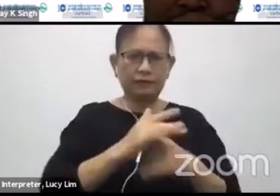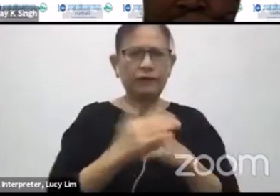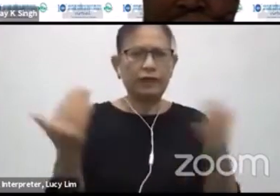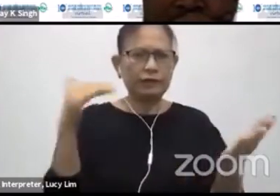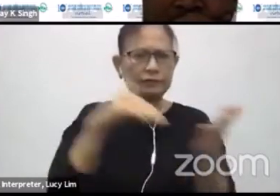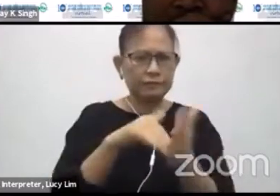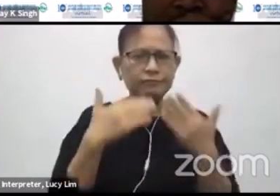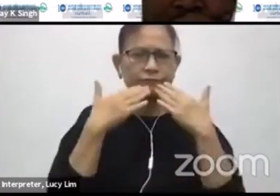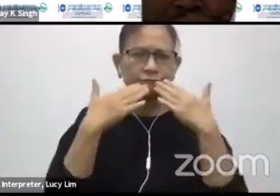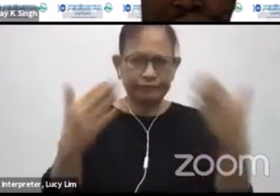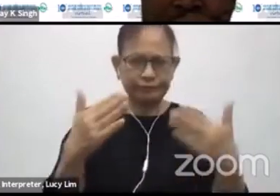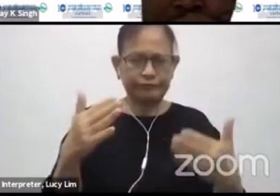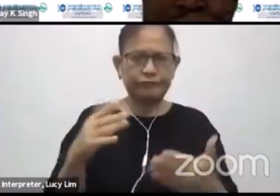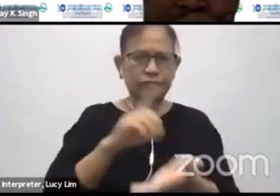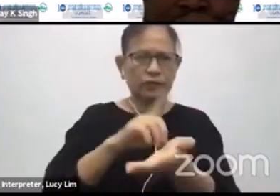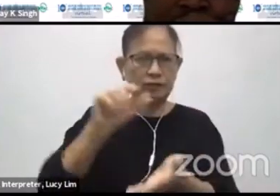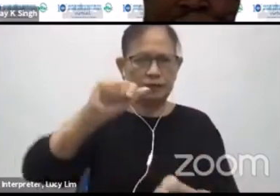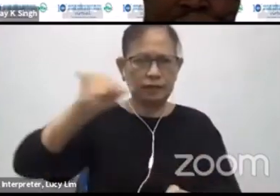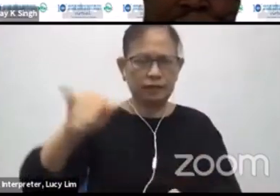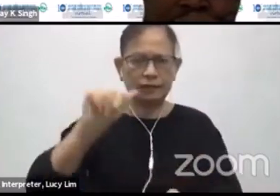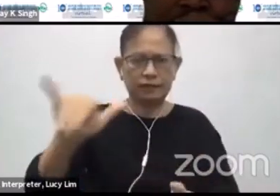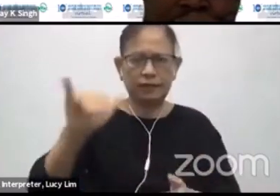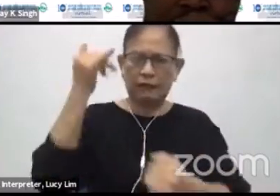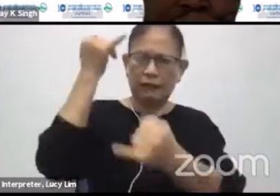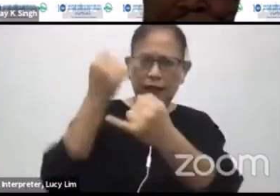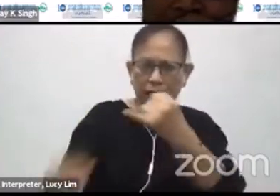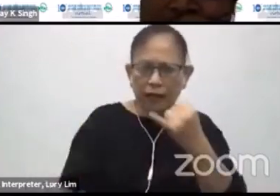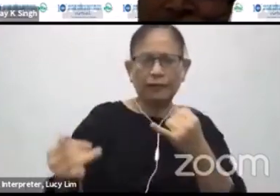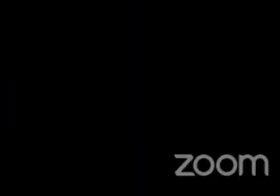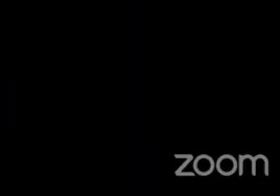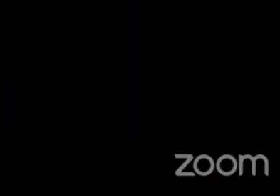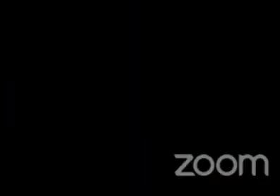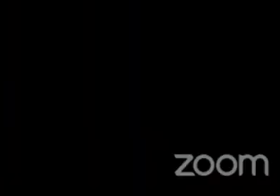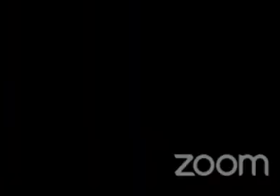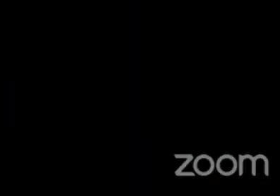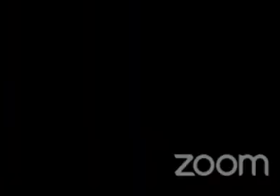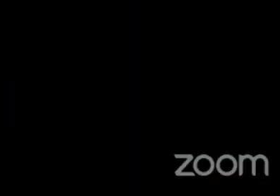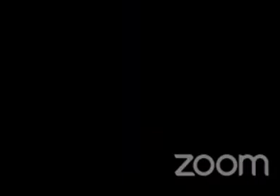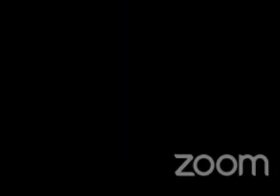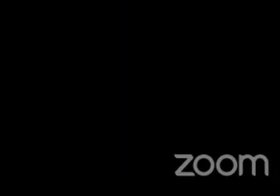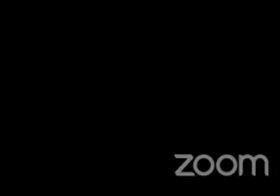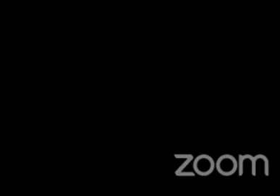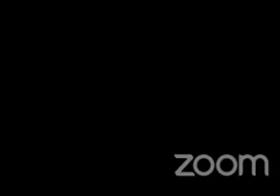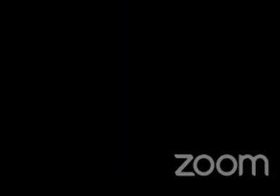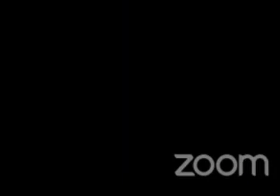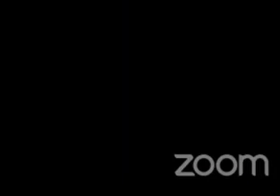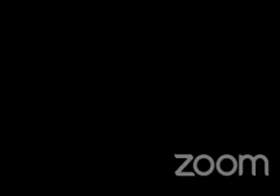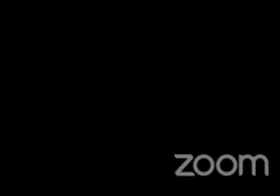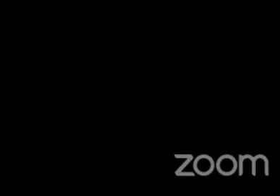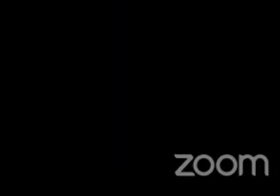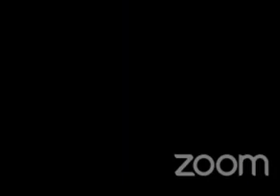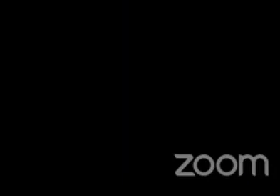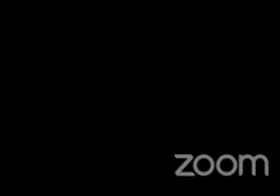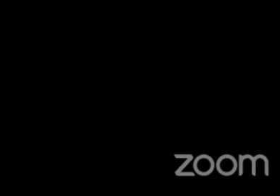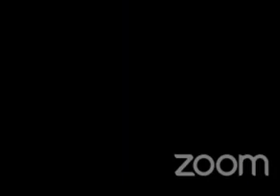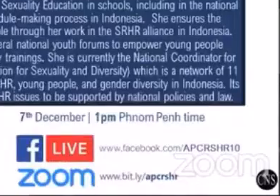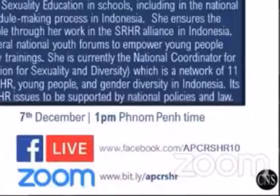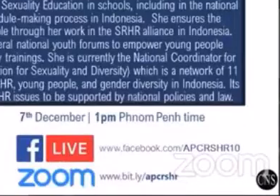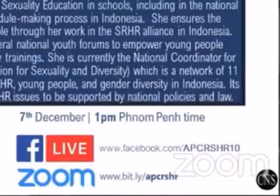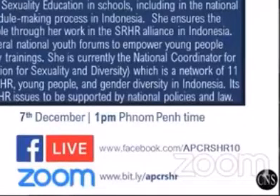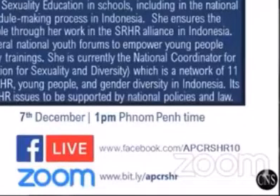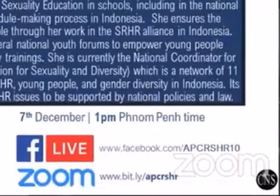Dr. Ajay. Last but not the least, I have my pleasure to invite Ms. Puspa, who is a national